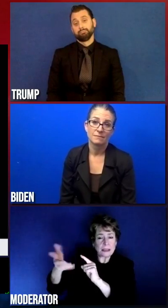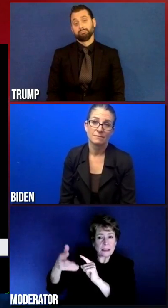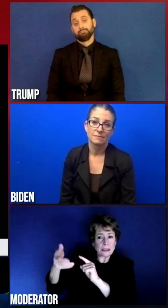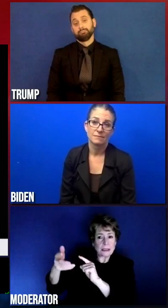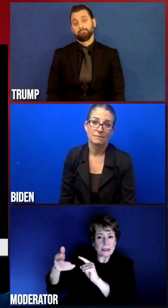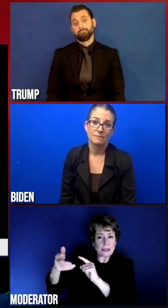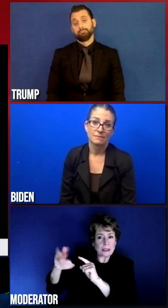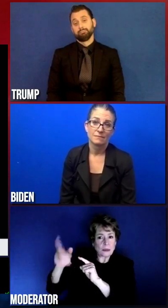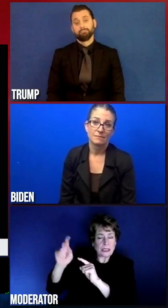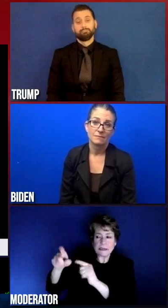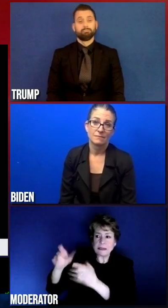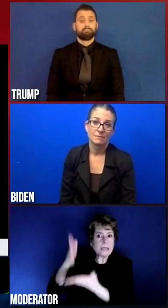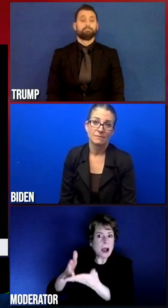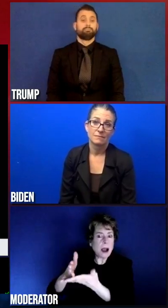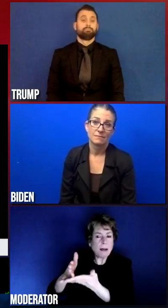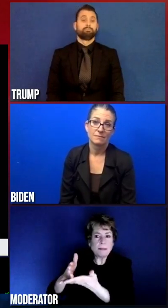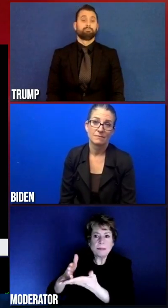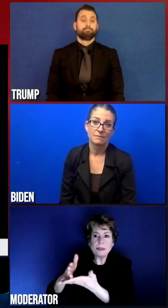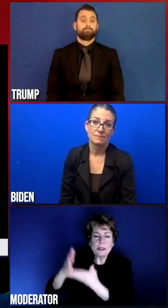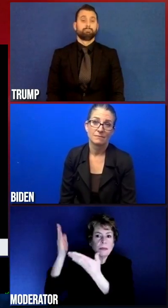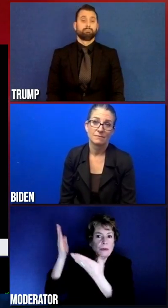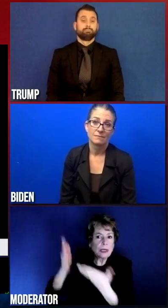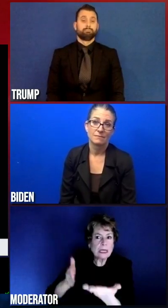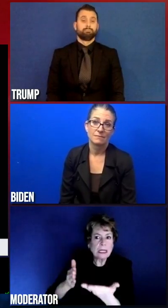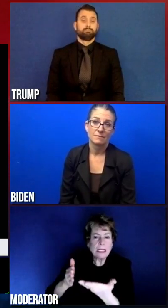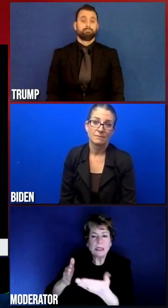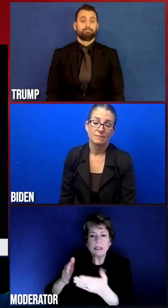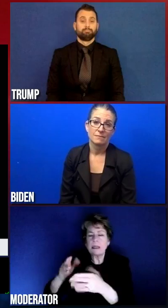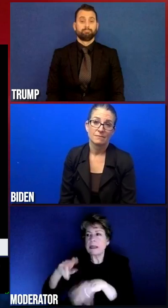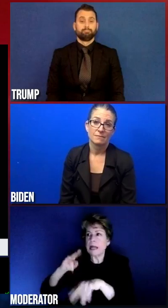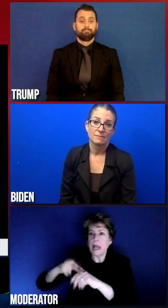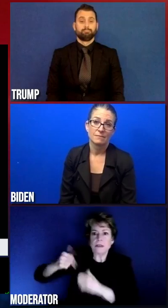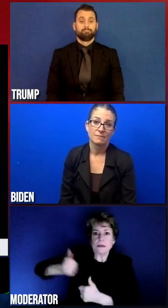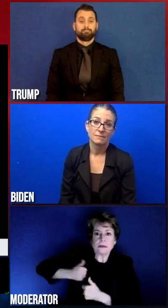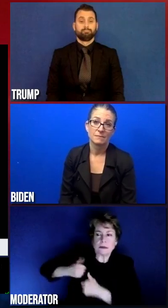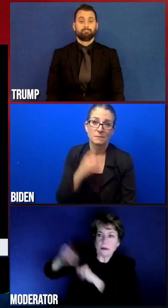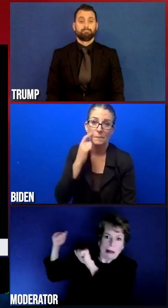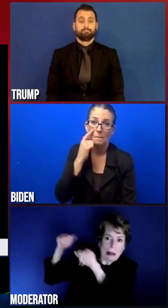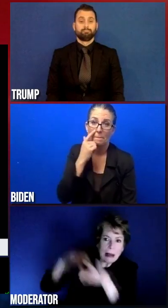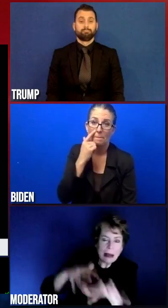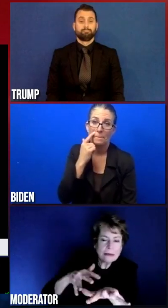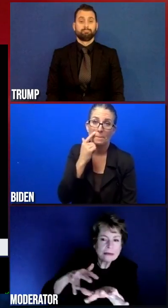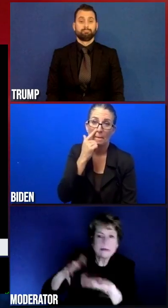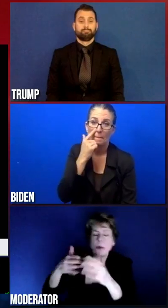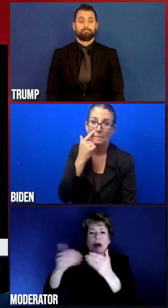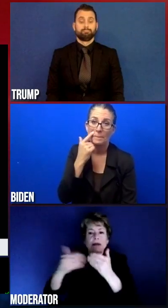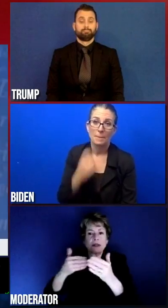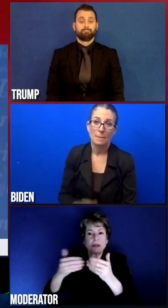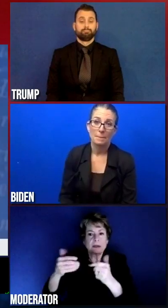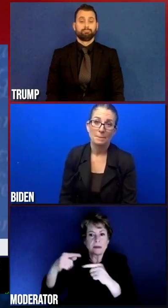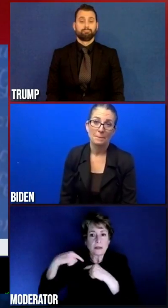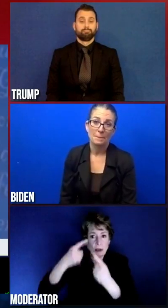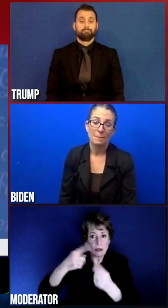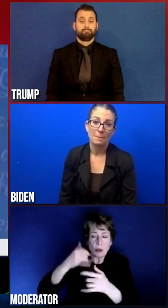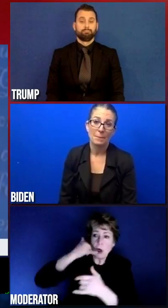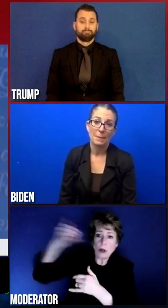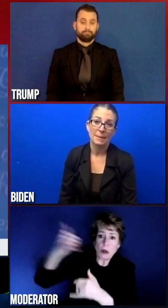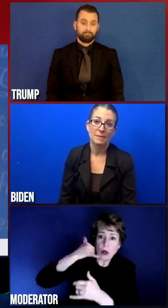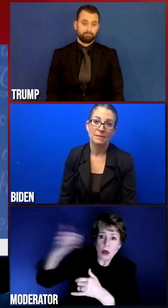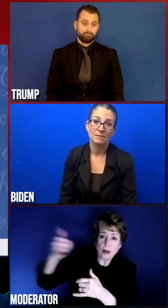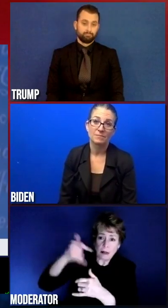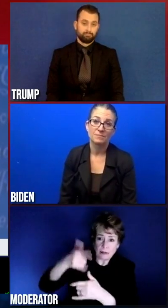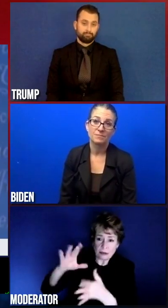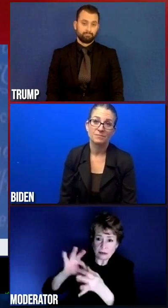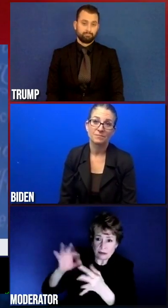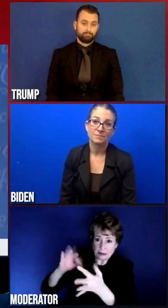in the National Guard, do whatever it takes, but you stop the days and months of violence in Portland? I don't hold